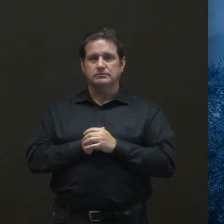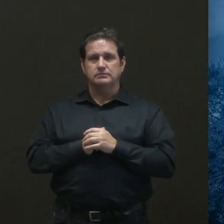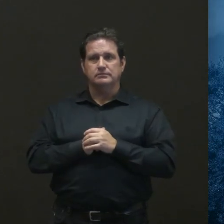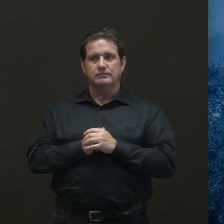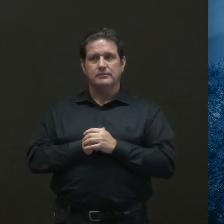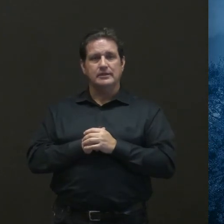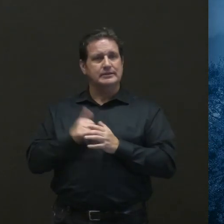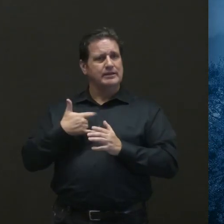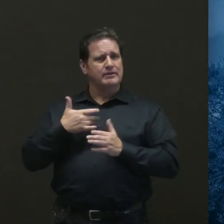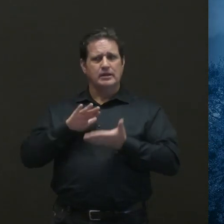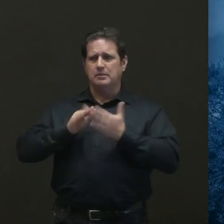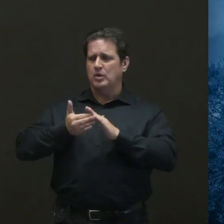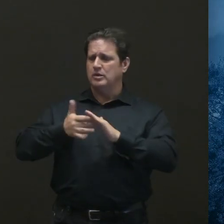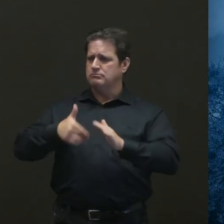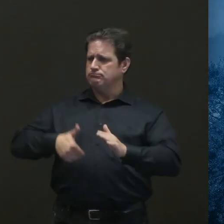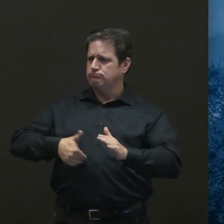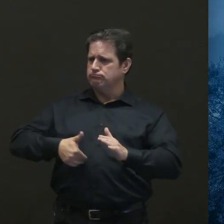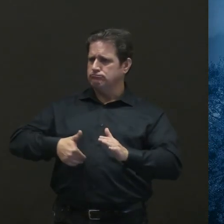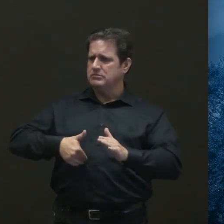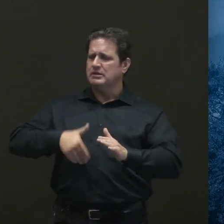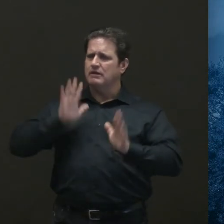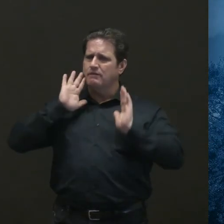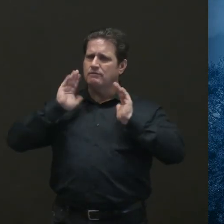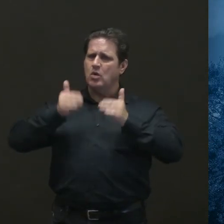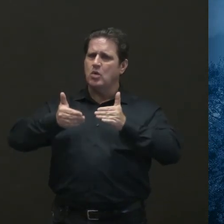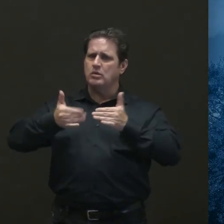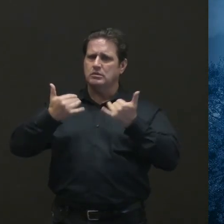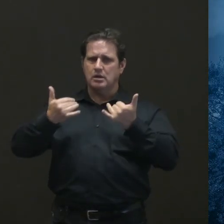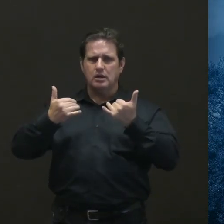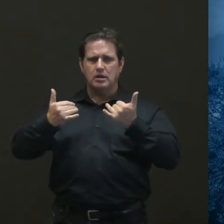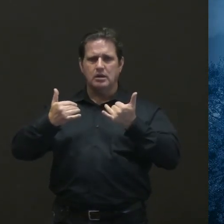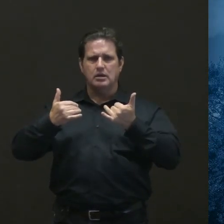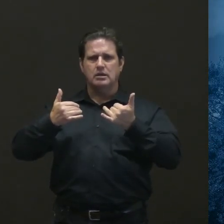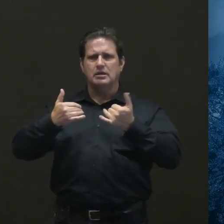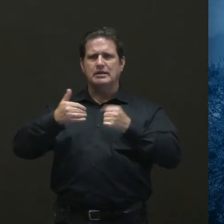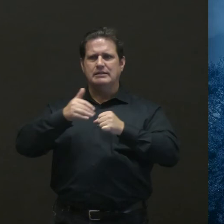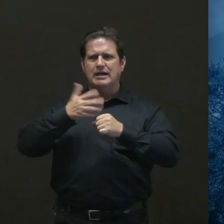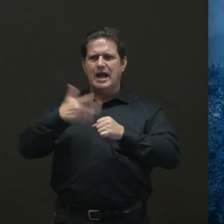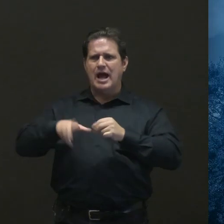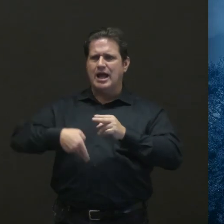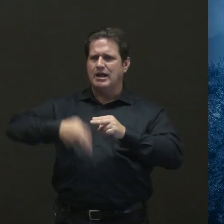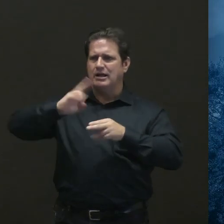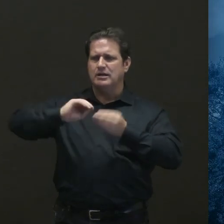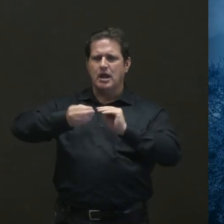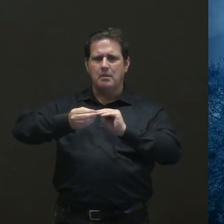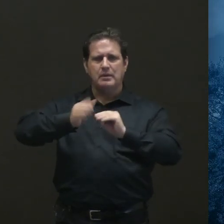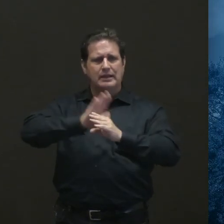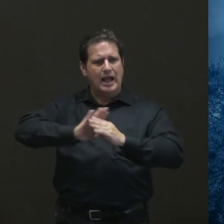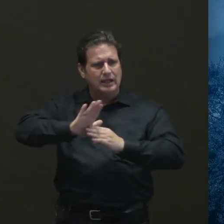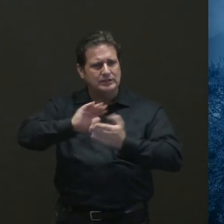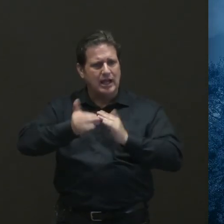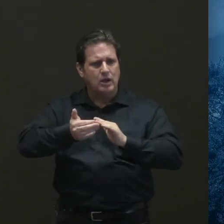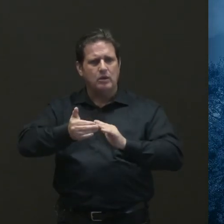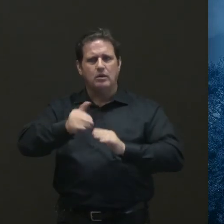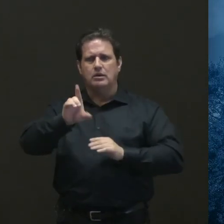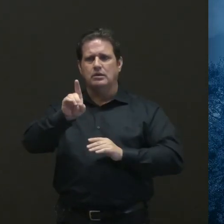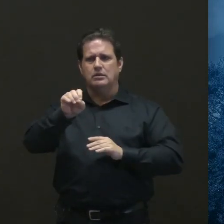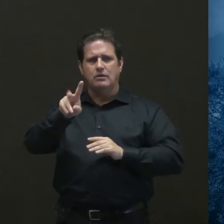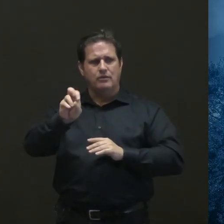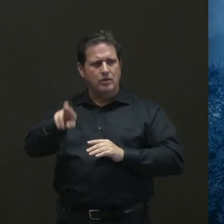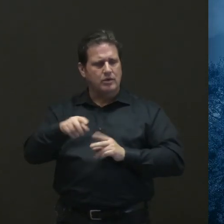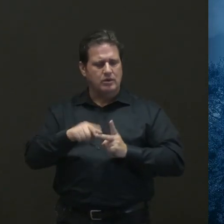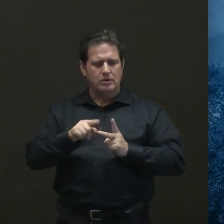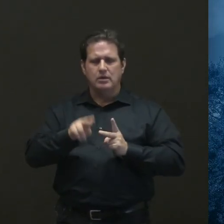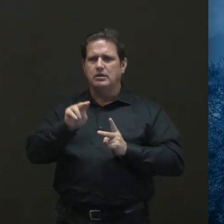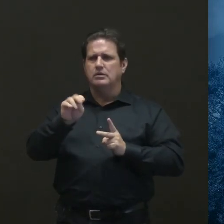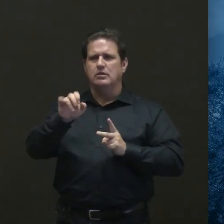with a sense of community. We really need to focus now on the hot spots again. Our college towns in Dover and